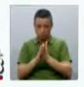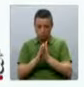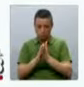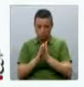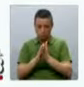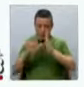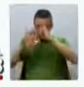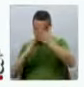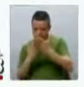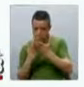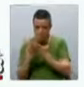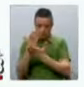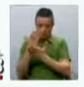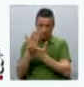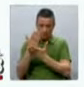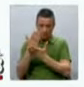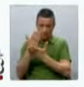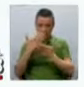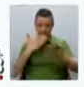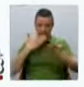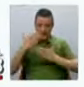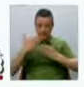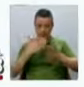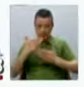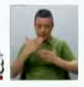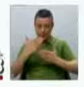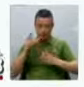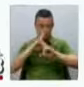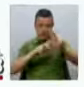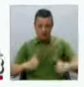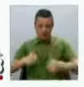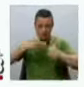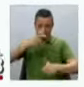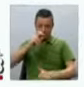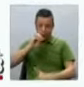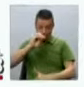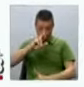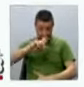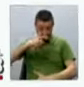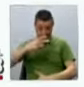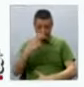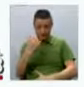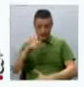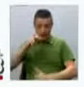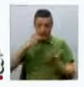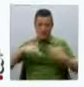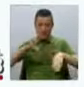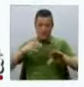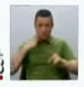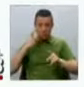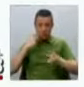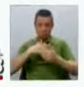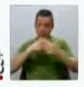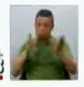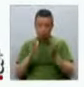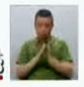Overnight, the eye of the storm passed very close to the capital, Port Vila. We are not yet clear on